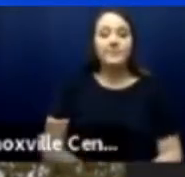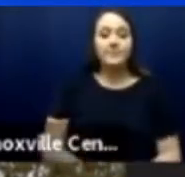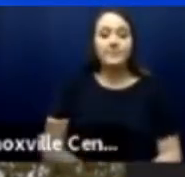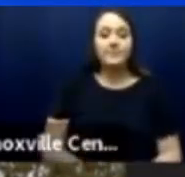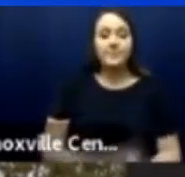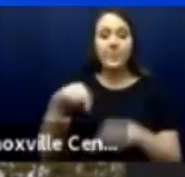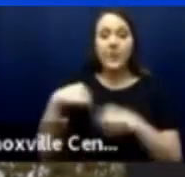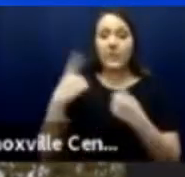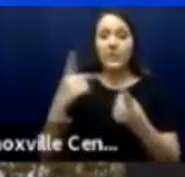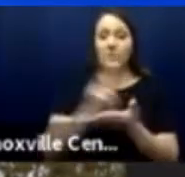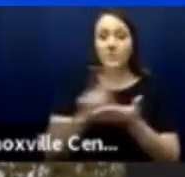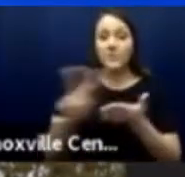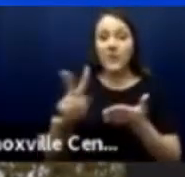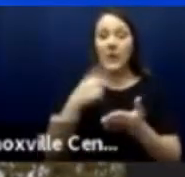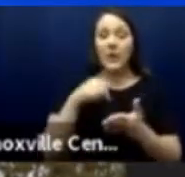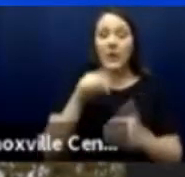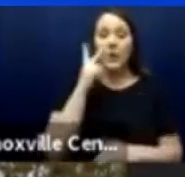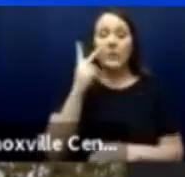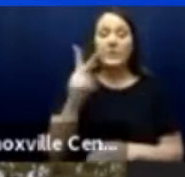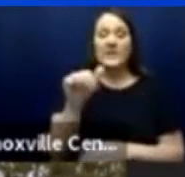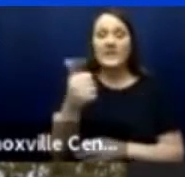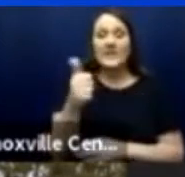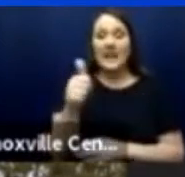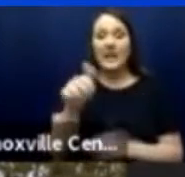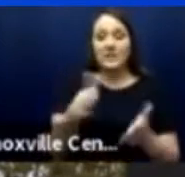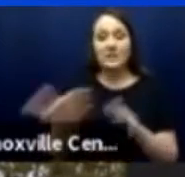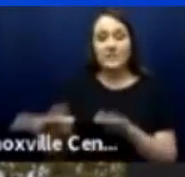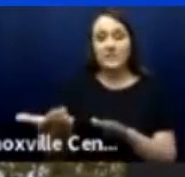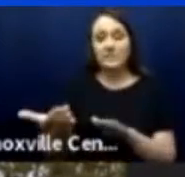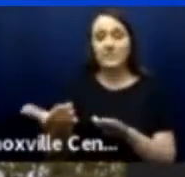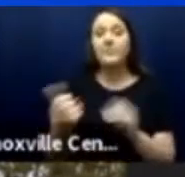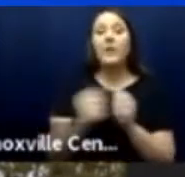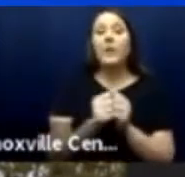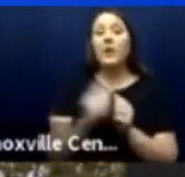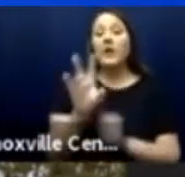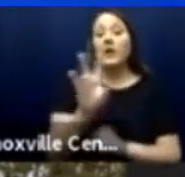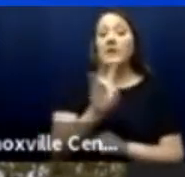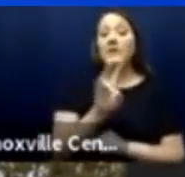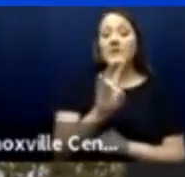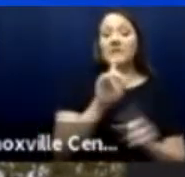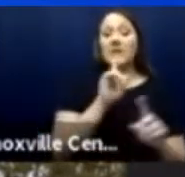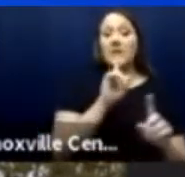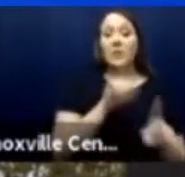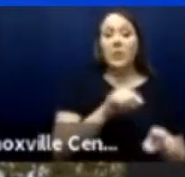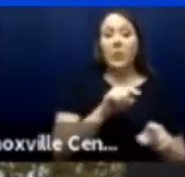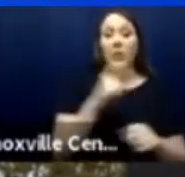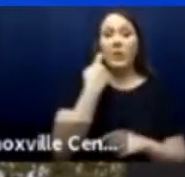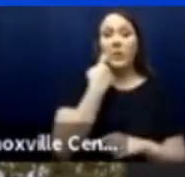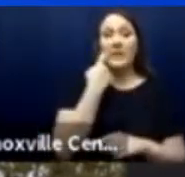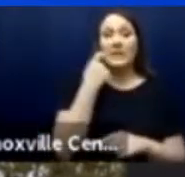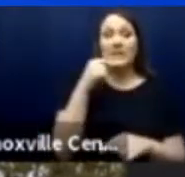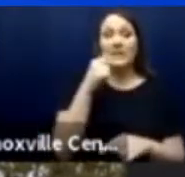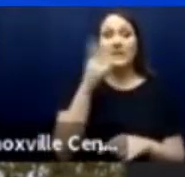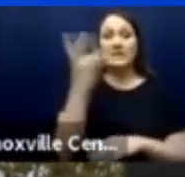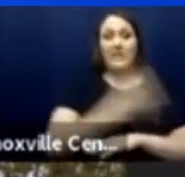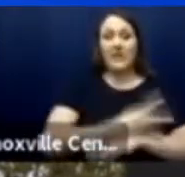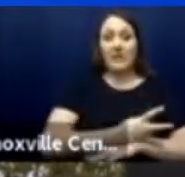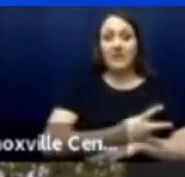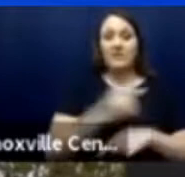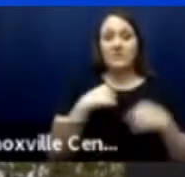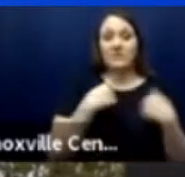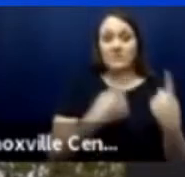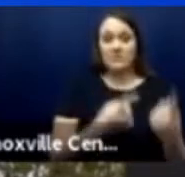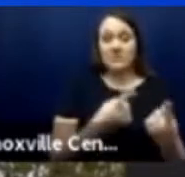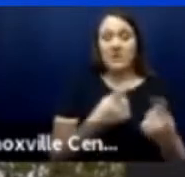Over the past 2 weeks, we have seen 10 deaths, with 7 of those reported in the last 7 days. Because of that, we